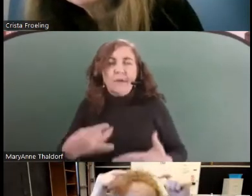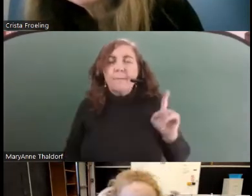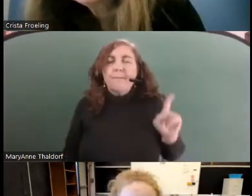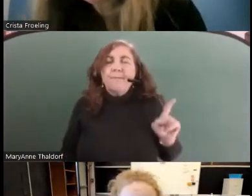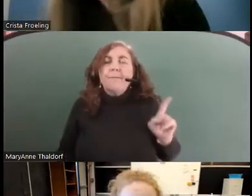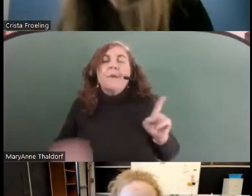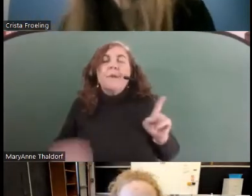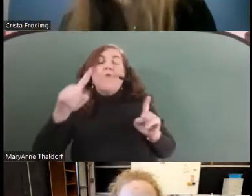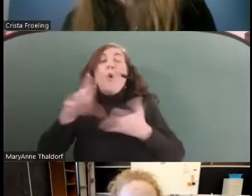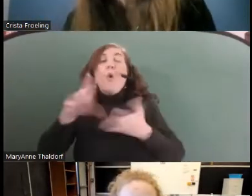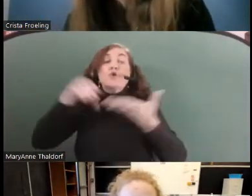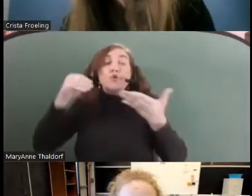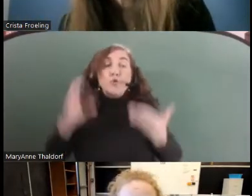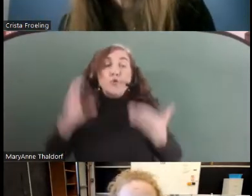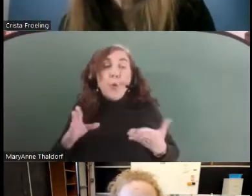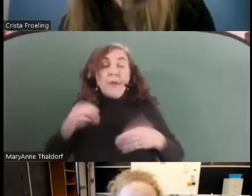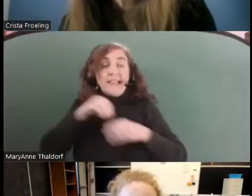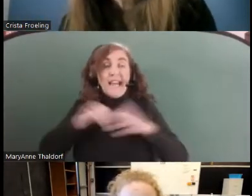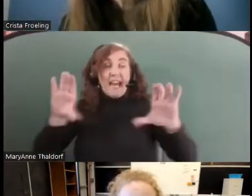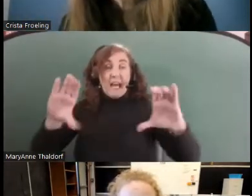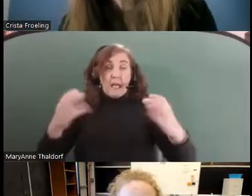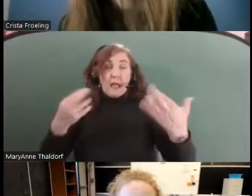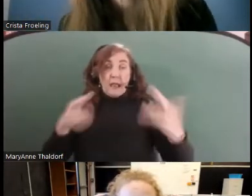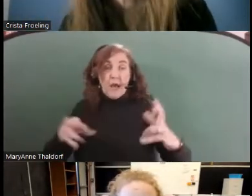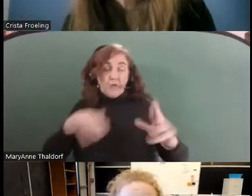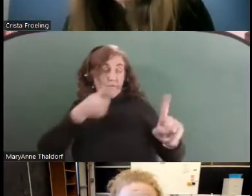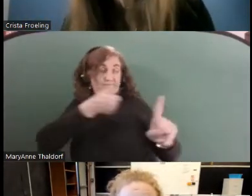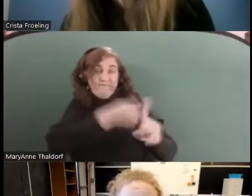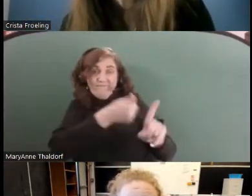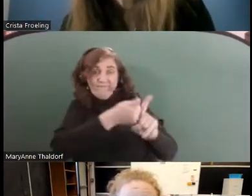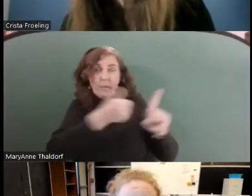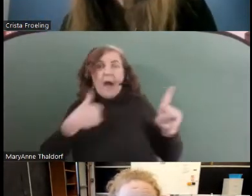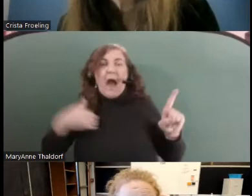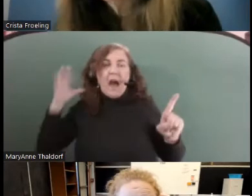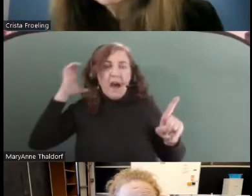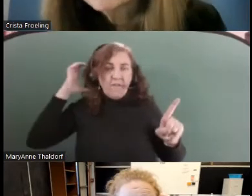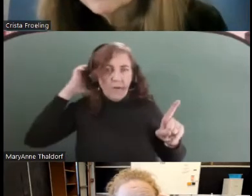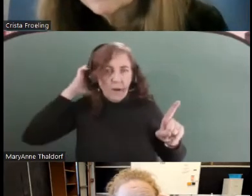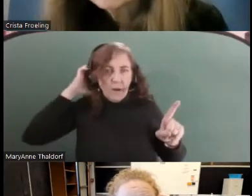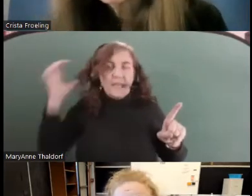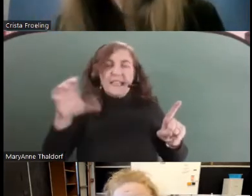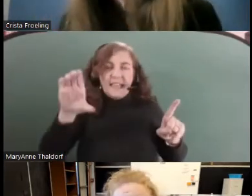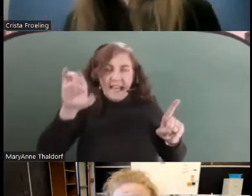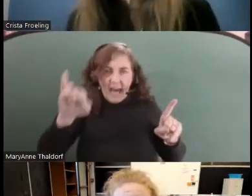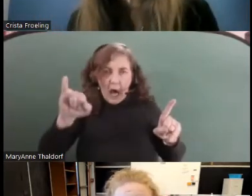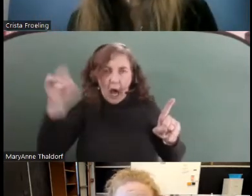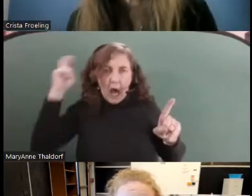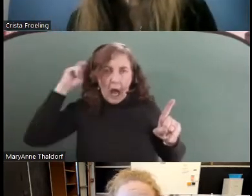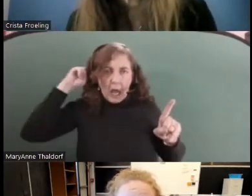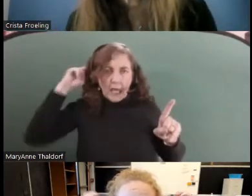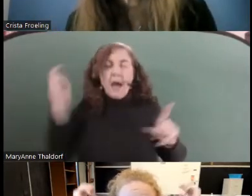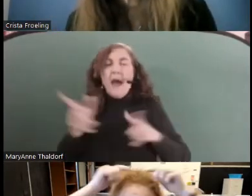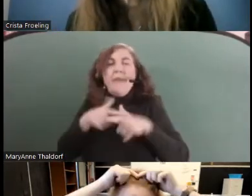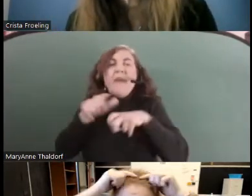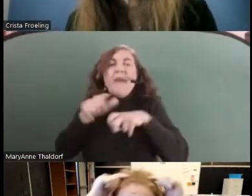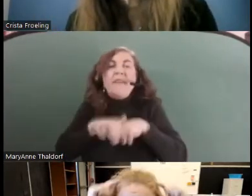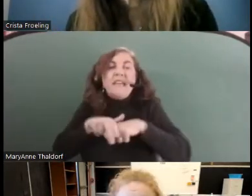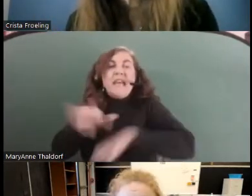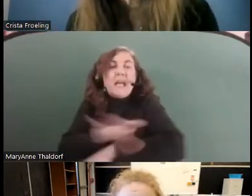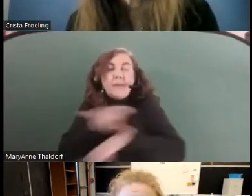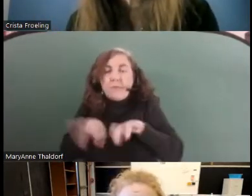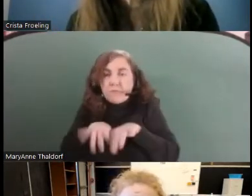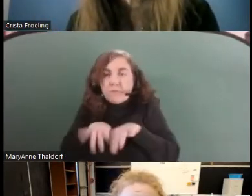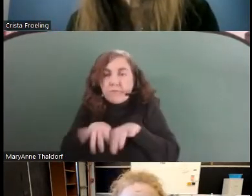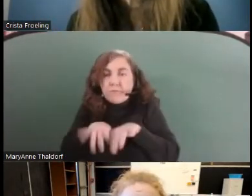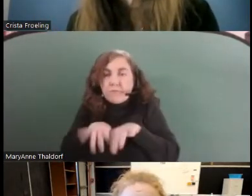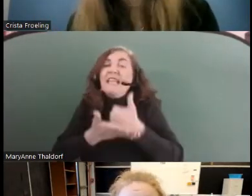is in the classroom that has a cochlear implant and they have headphones at the little computer station in the classroom, does it help them